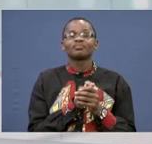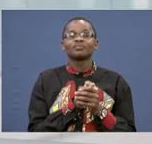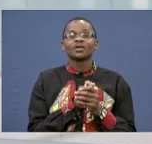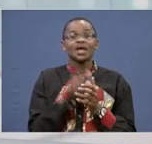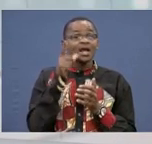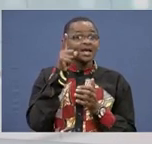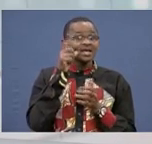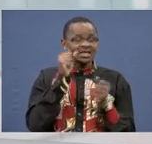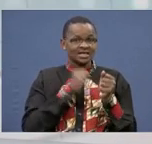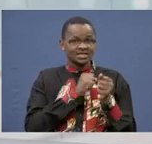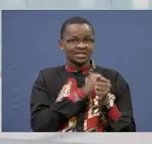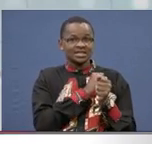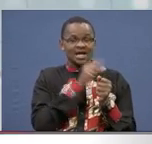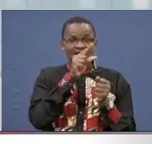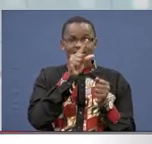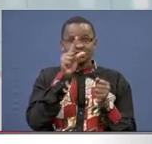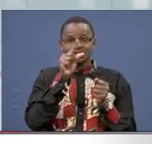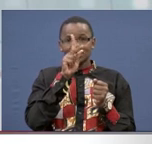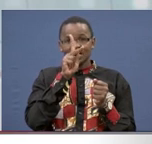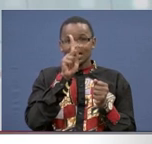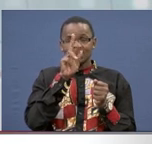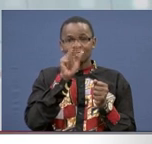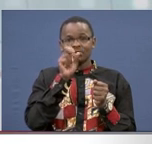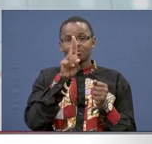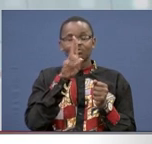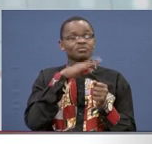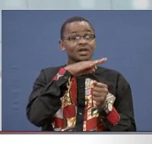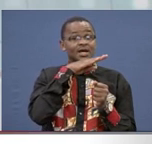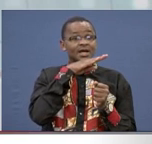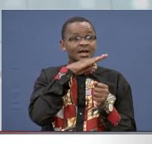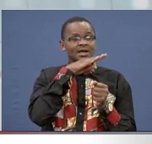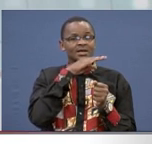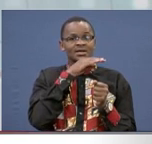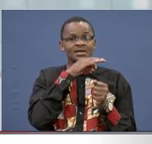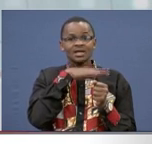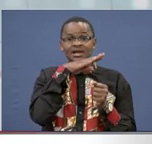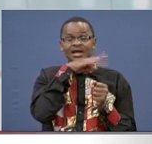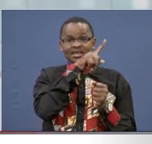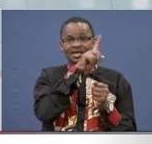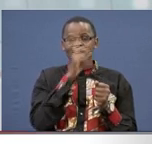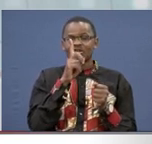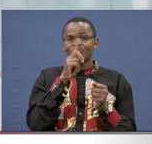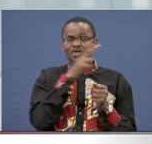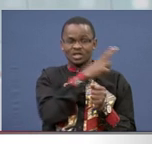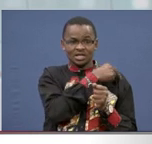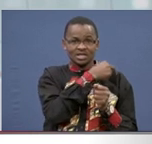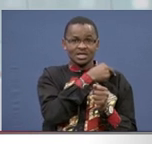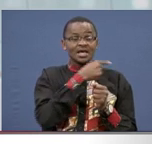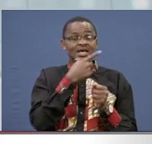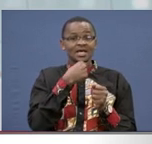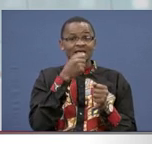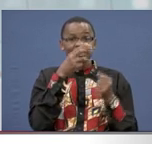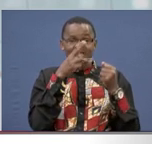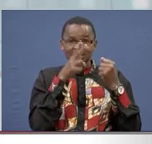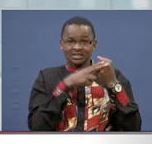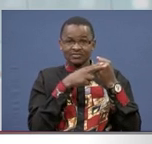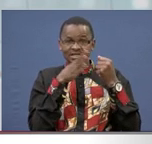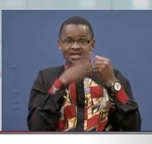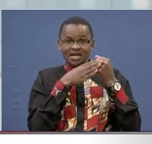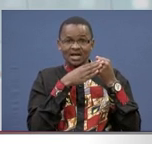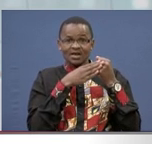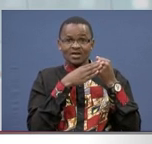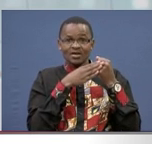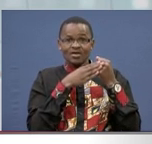Laikipia Senator Gigi Kariuki is dead. Kariuki passed on at a Nairobi hospital aged 79 on Friday